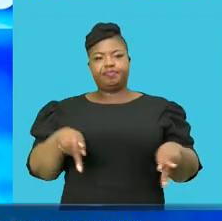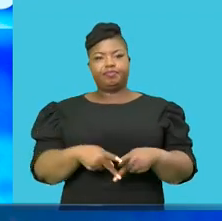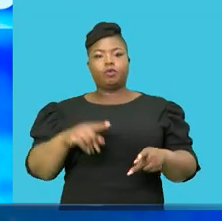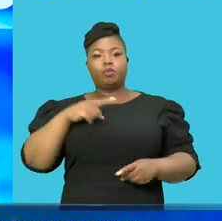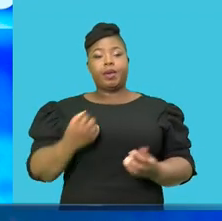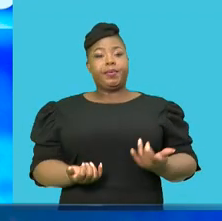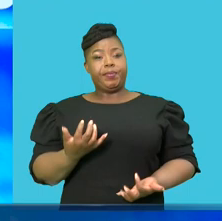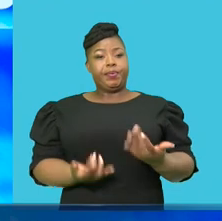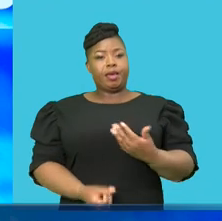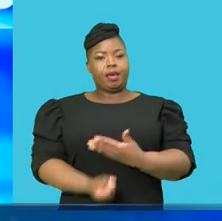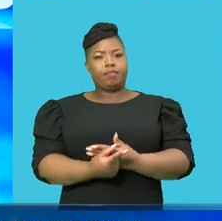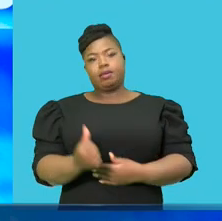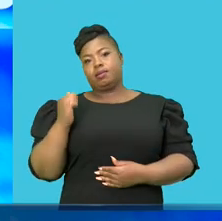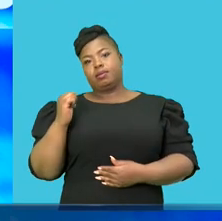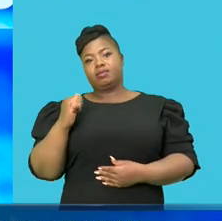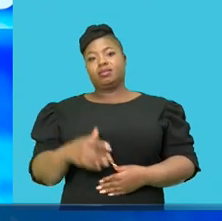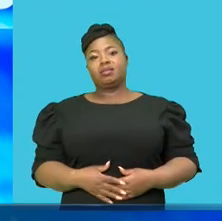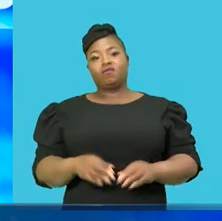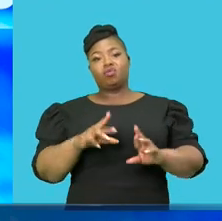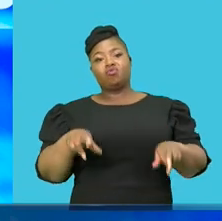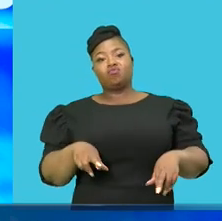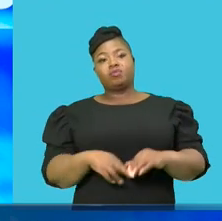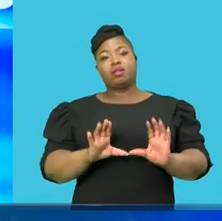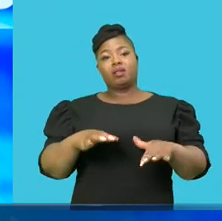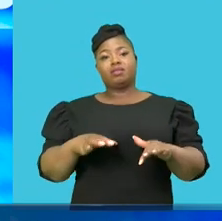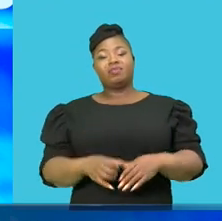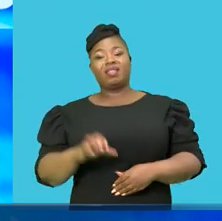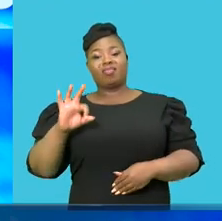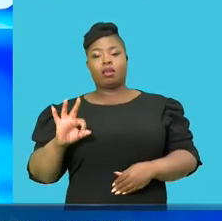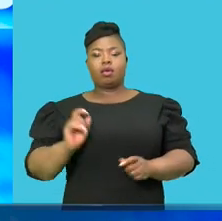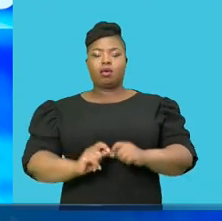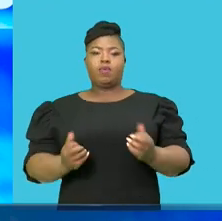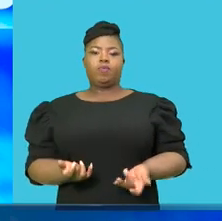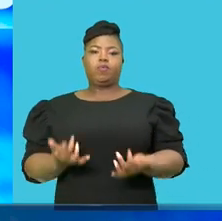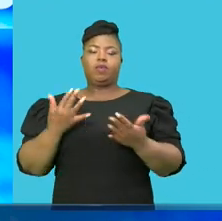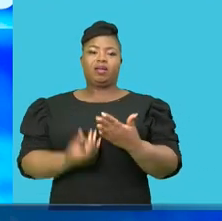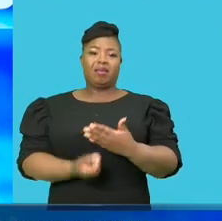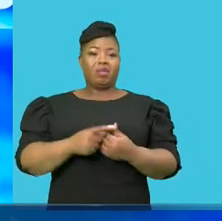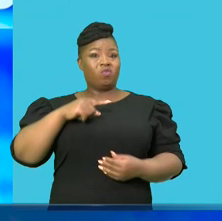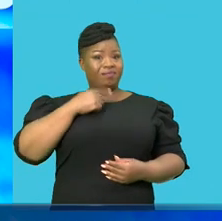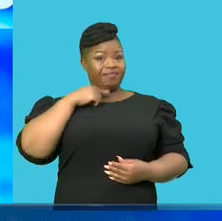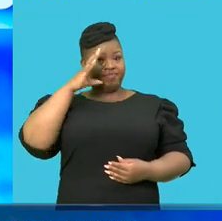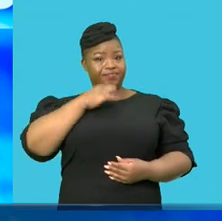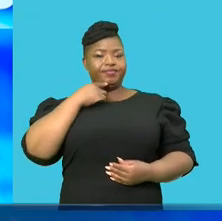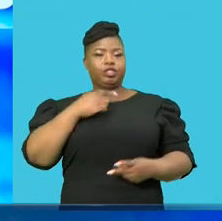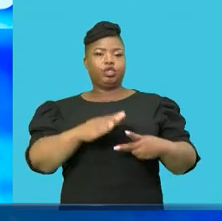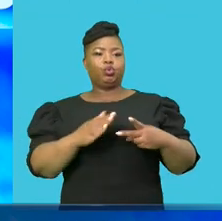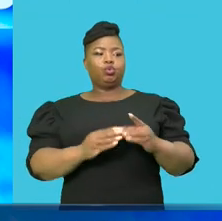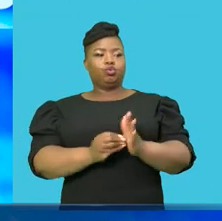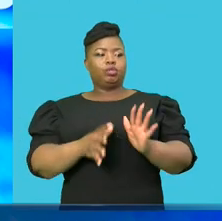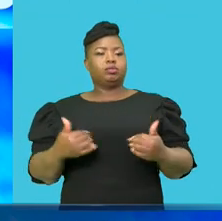mlilo esenseke izolo. Ama kumbwa kufundila ama tatu kwe saskolo achiswe ngu mlilo e kiolo wakubwa ukpalo yunga bafunda babini.